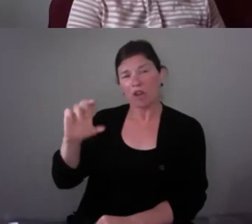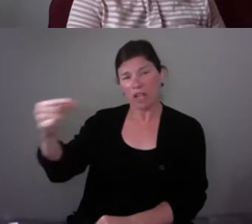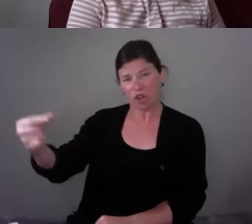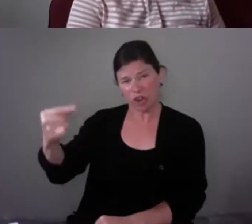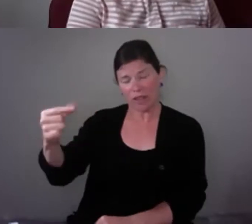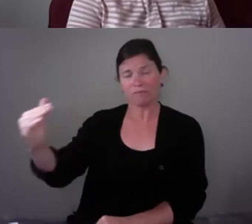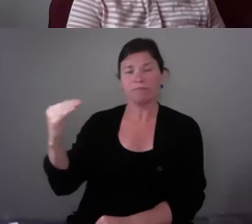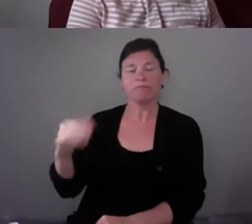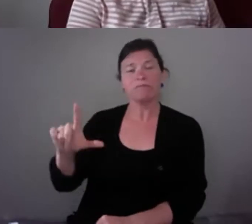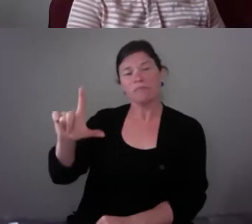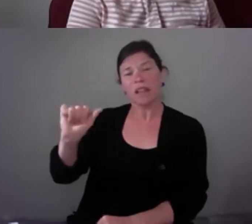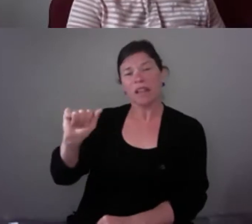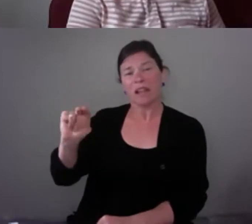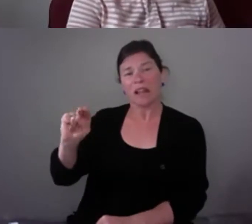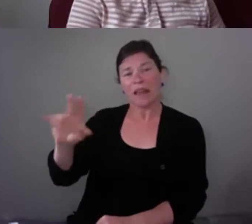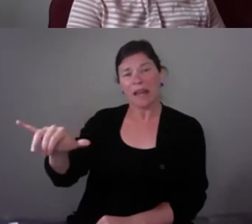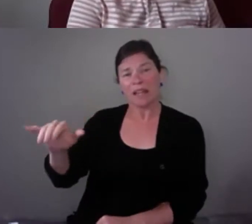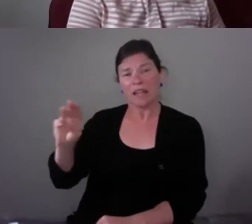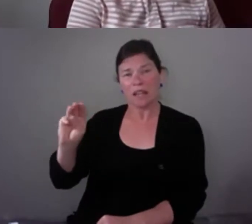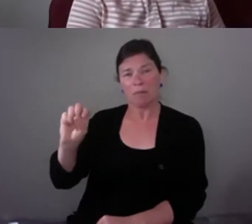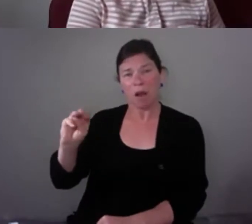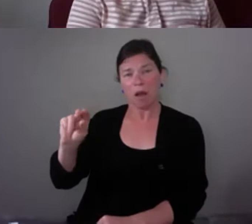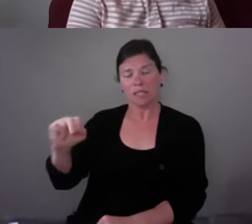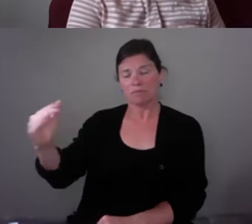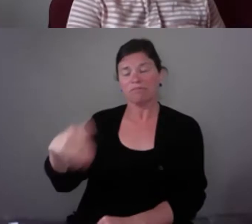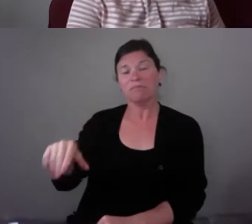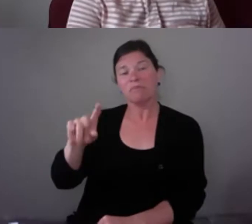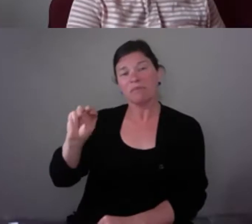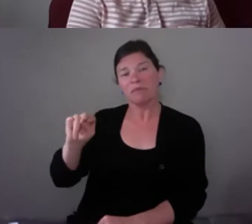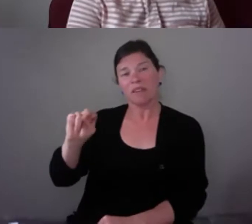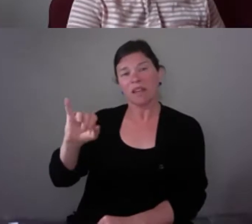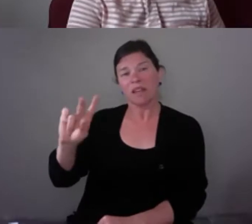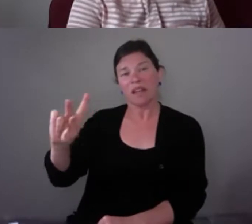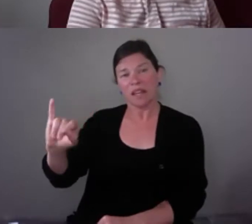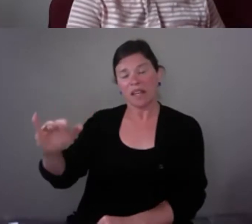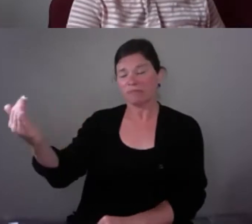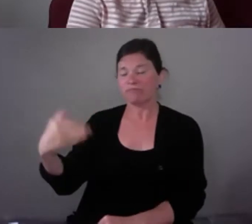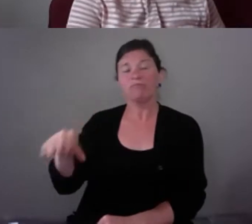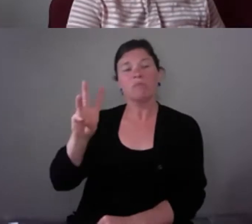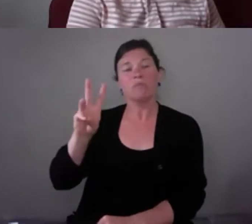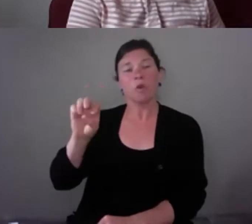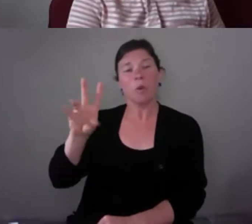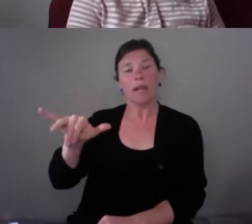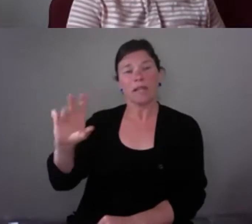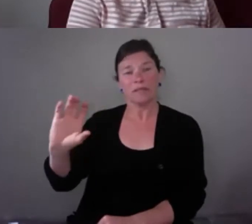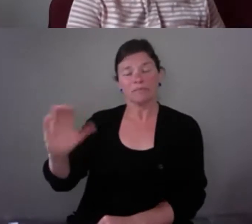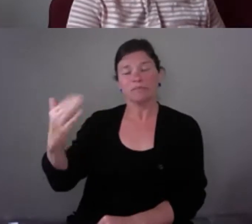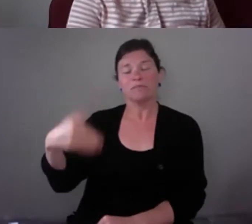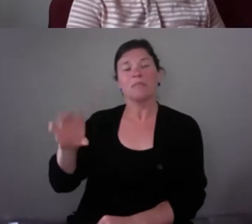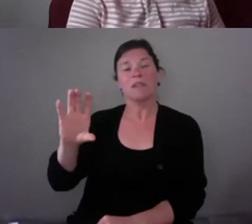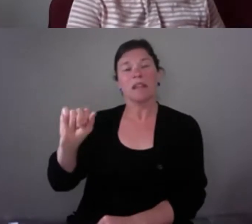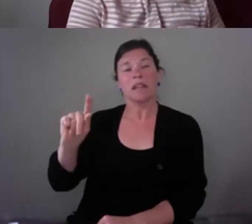Lanny Momsen, Nikki Marcano, Wendy Cloyd, Katie Wheeler,